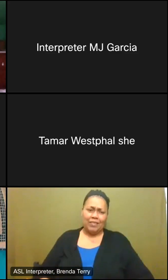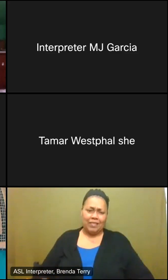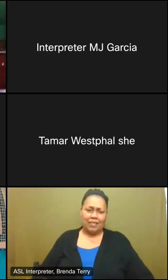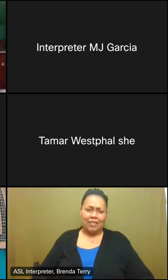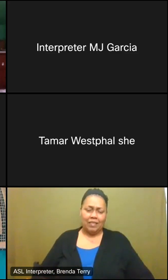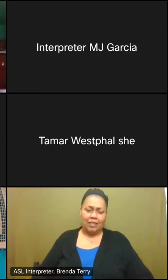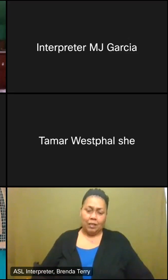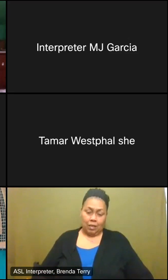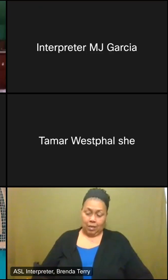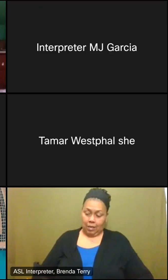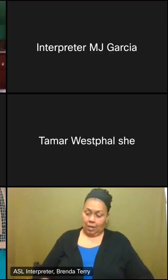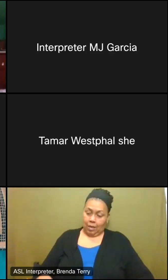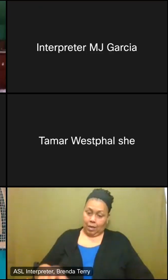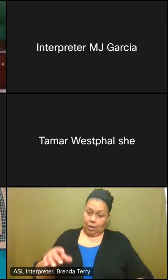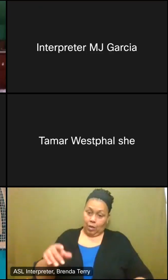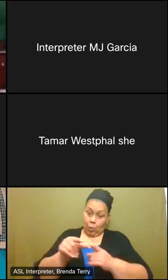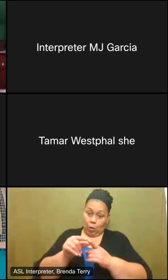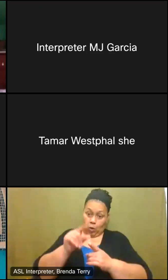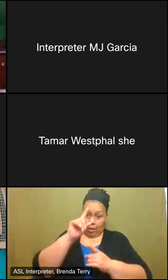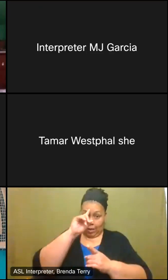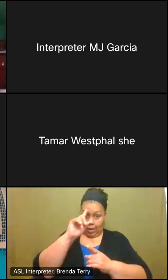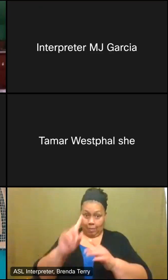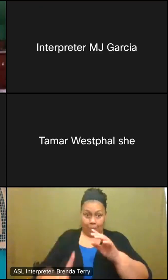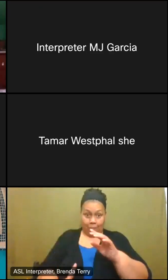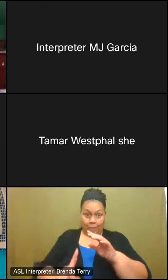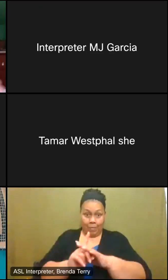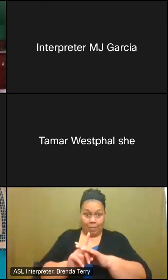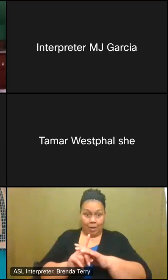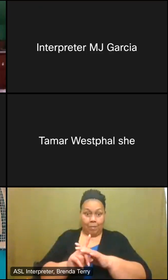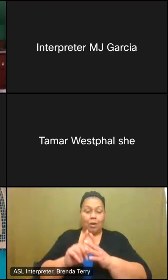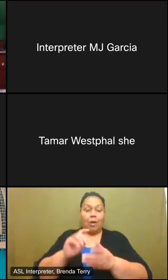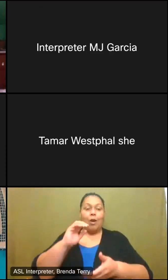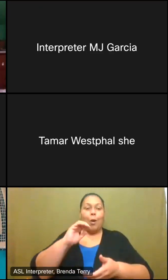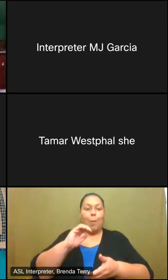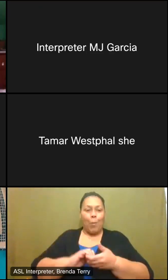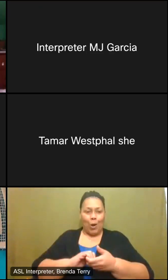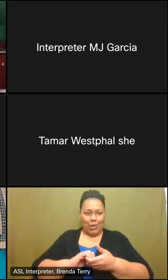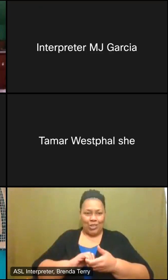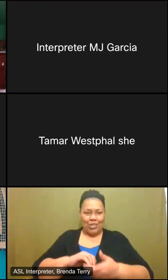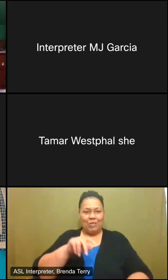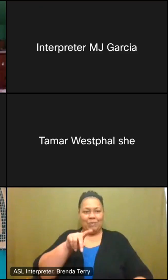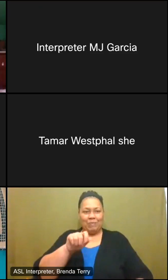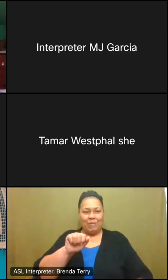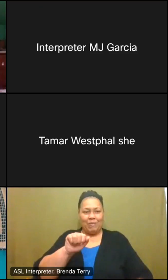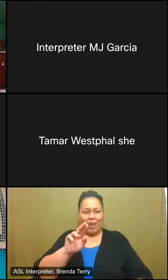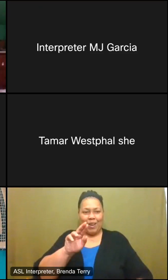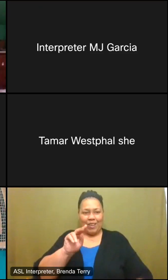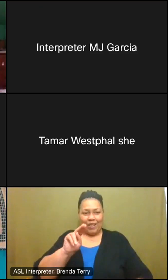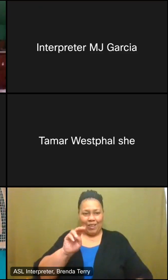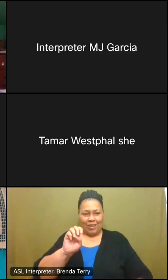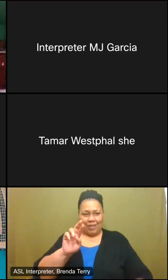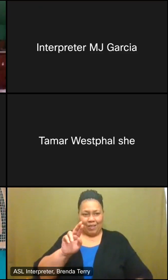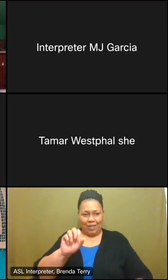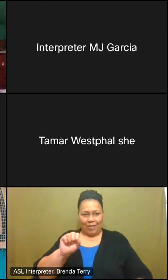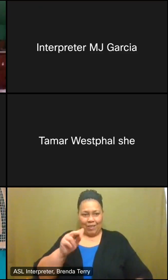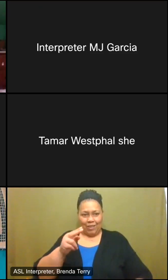the word that comes to mind, the first thing that comes to mind is partnership, right? Like a lot of times we ask young